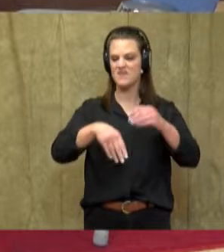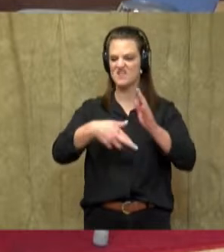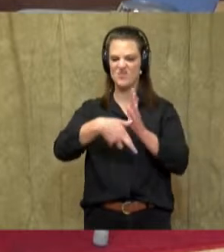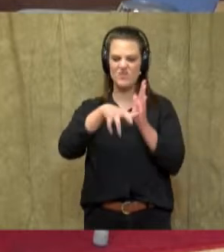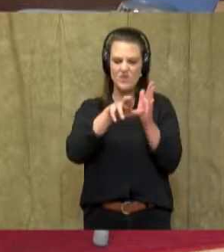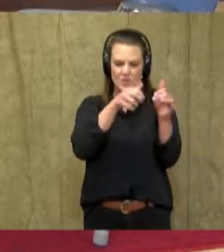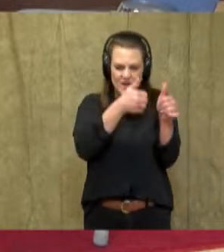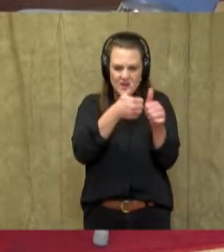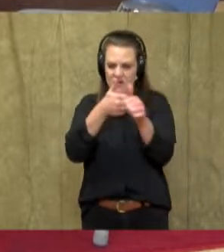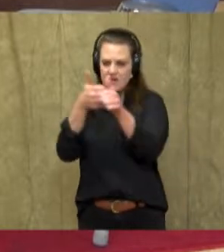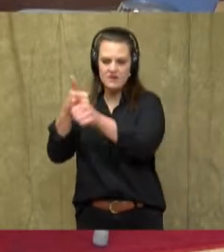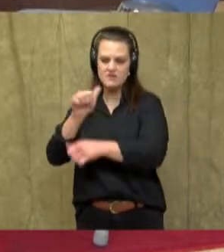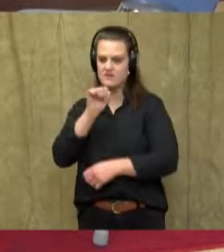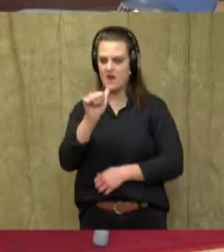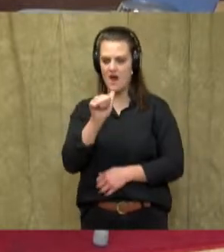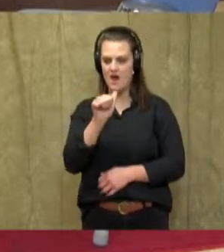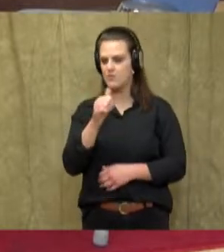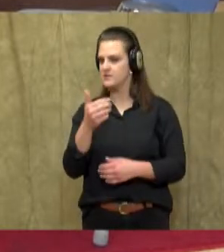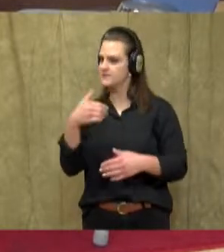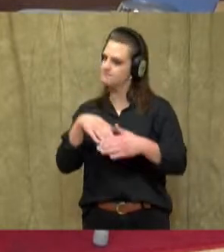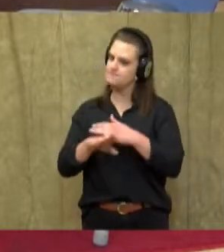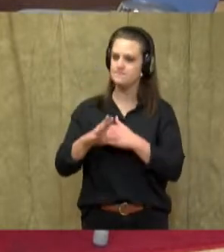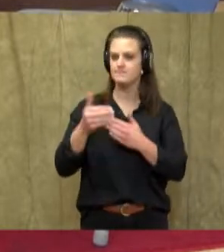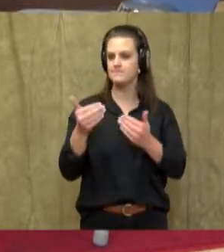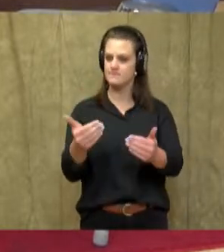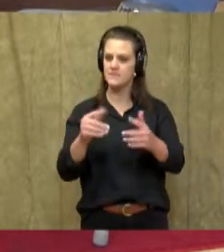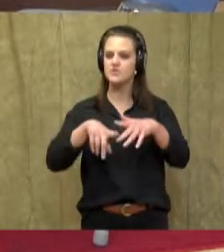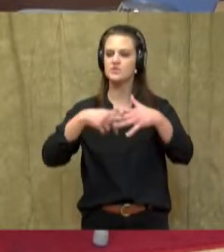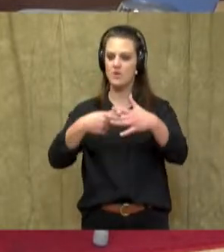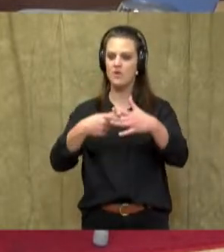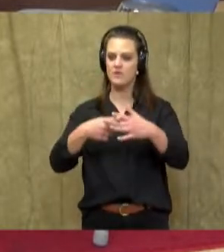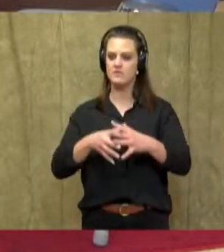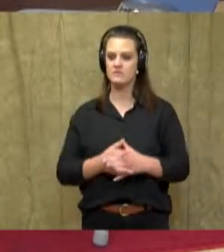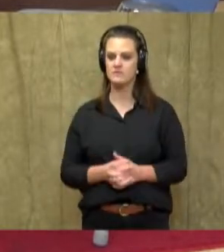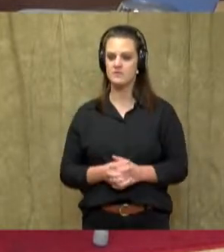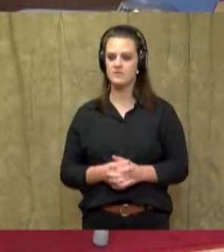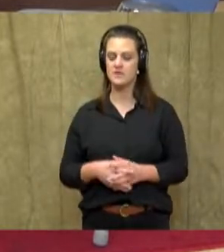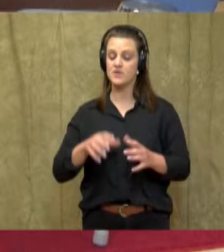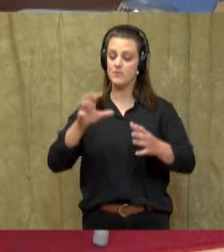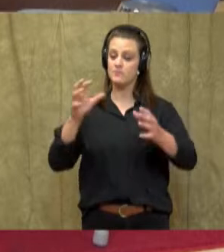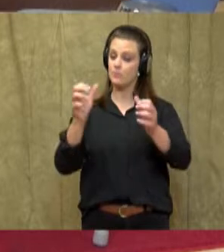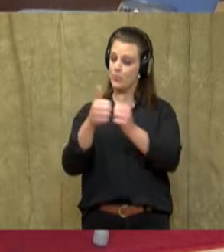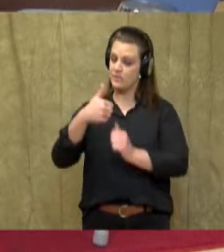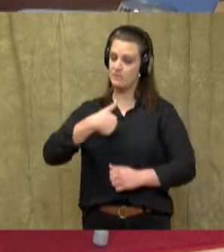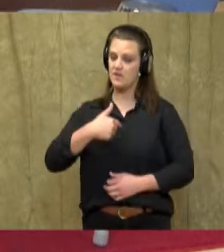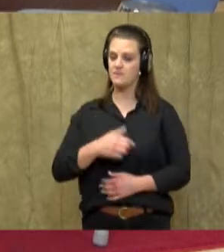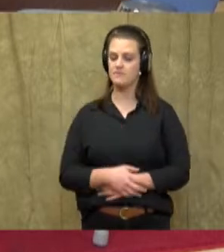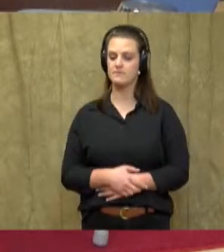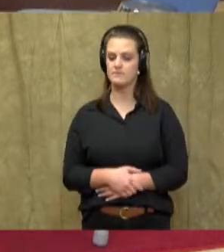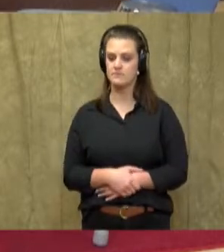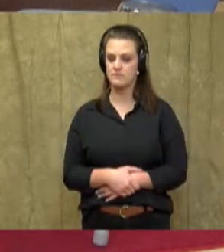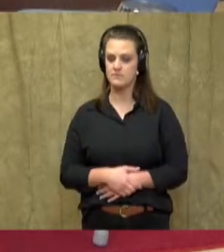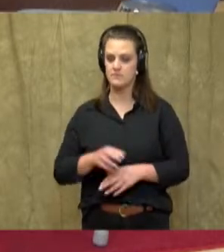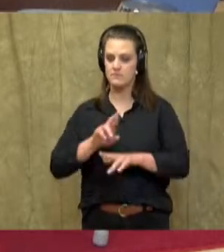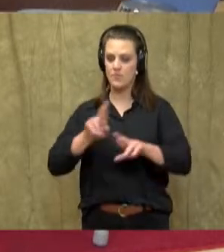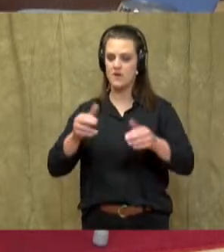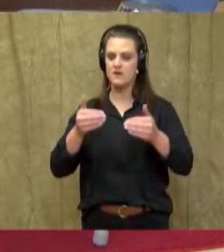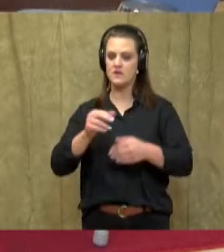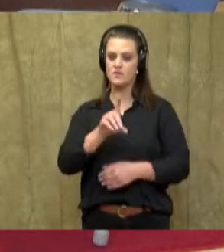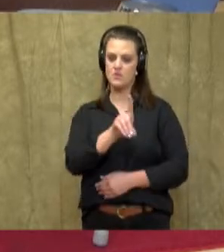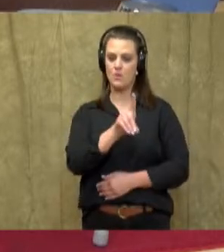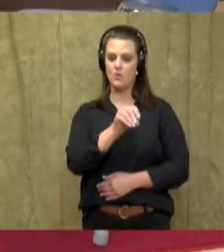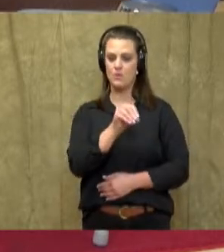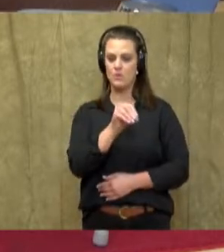review each sound this time. We'll just jump right in and sing the major scale. Sing with me. 1, 2, ready,